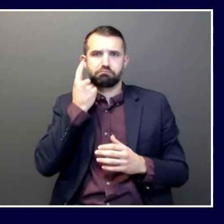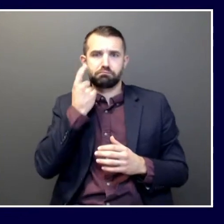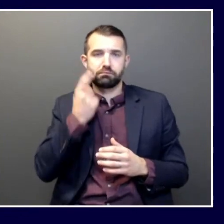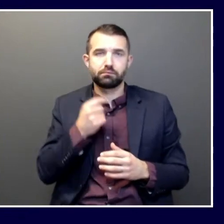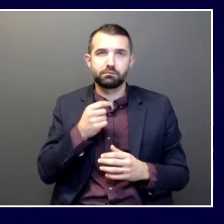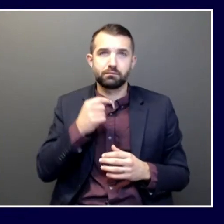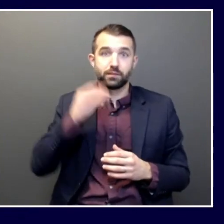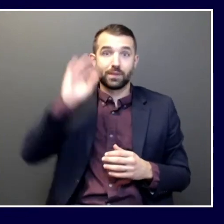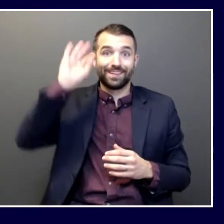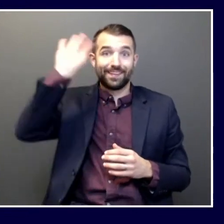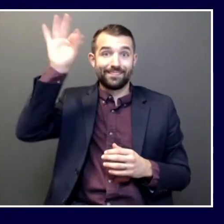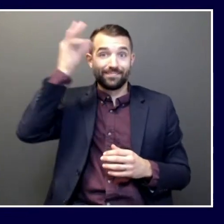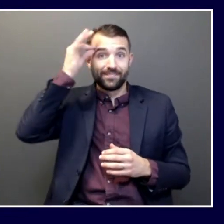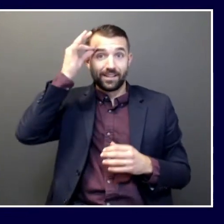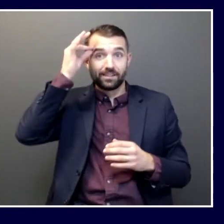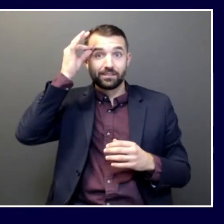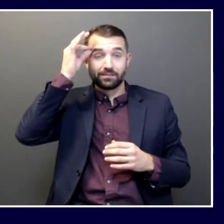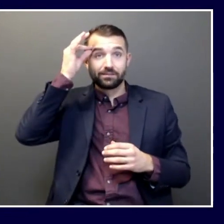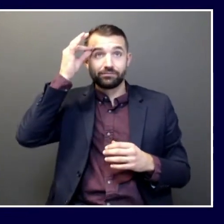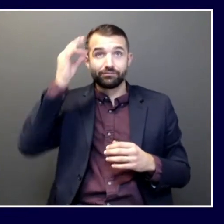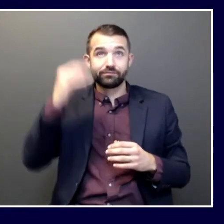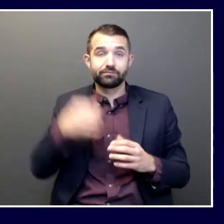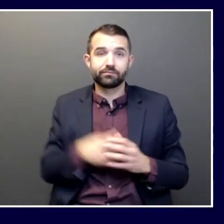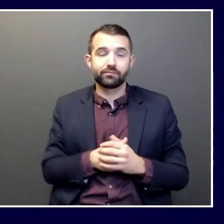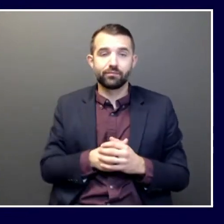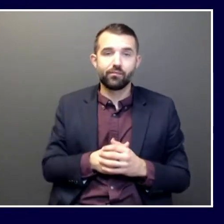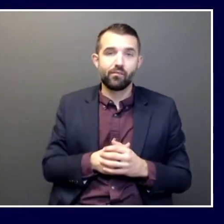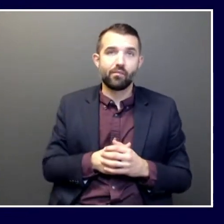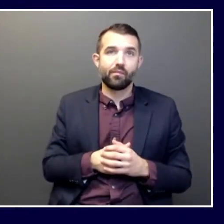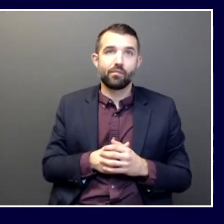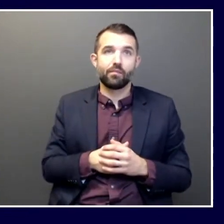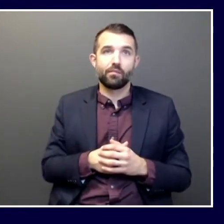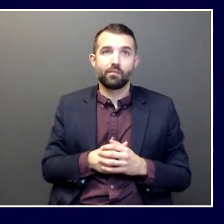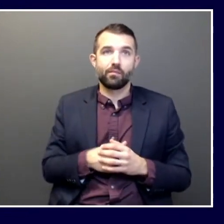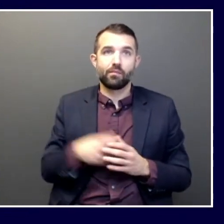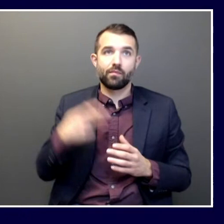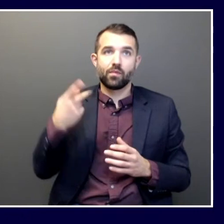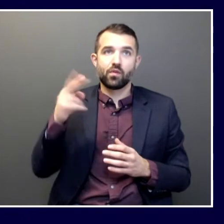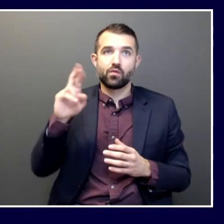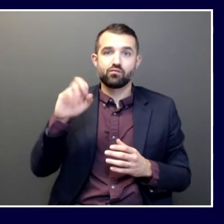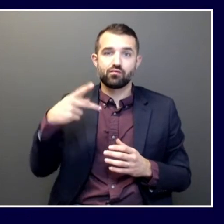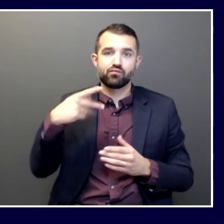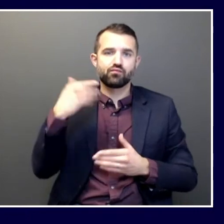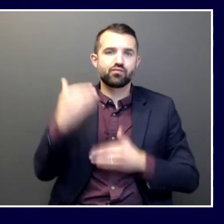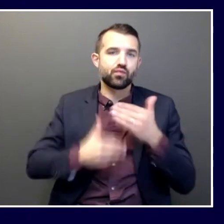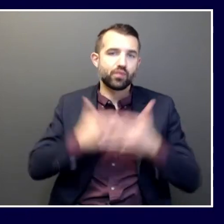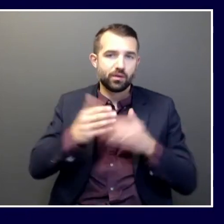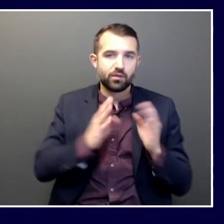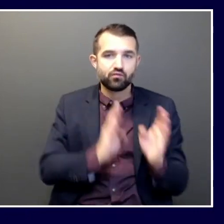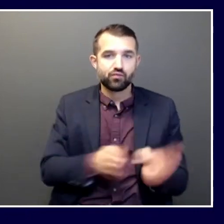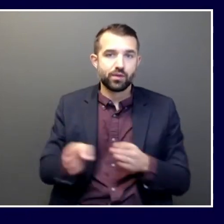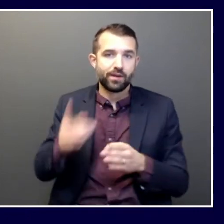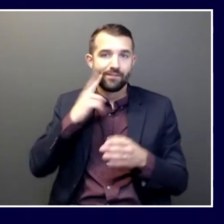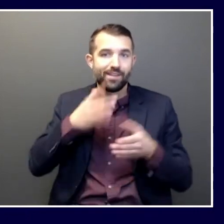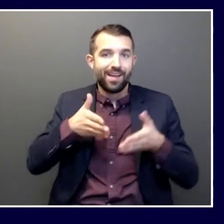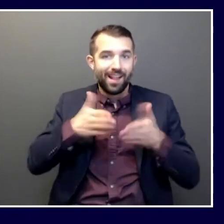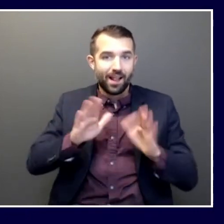allow pharmacists to vaccinate younger children. And you've mentioned that pharmacists are part of the plan for child vaccinations in